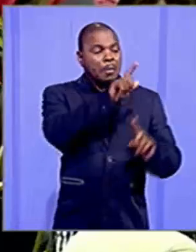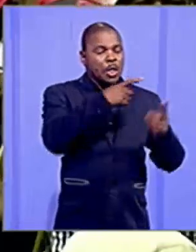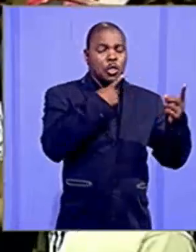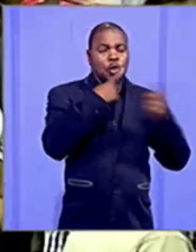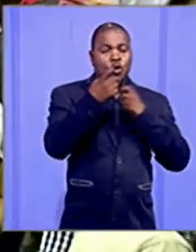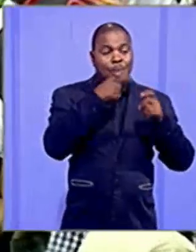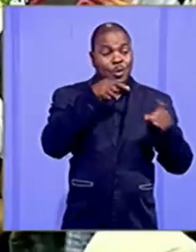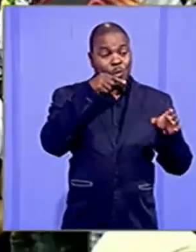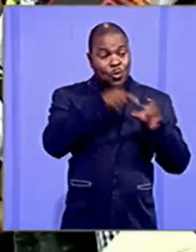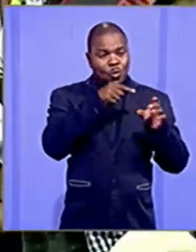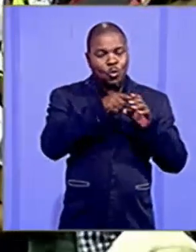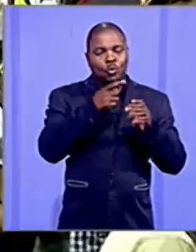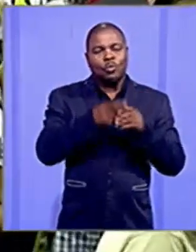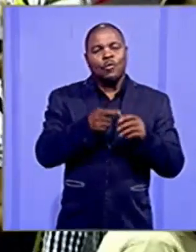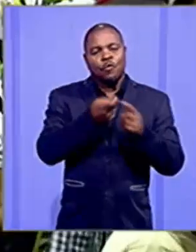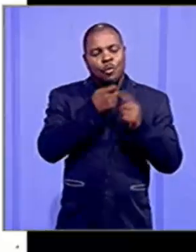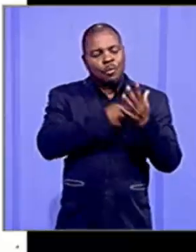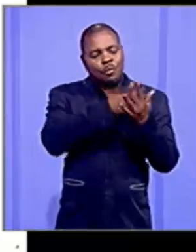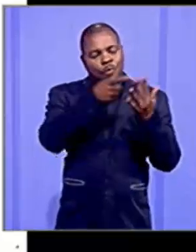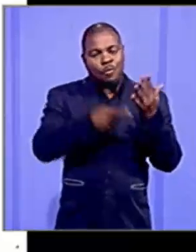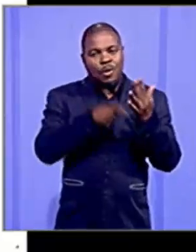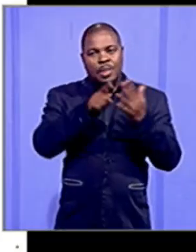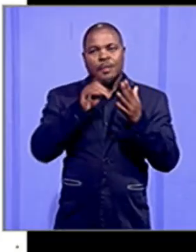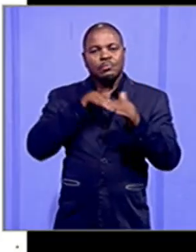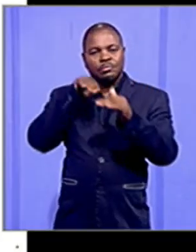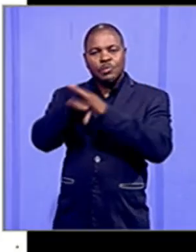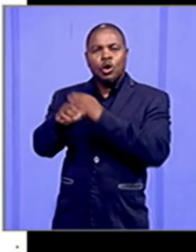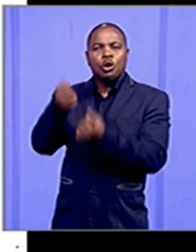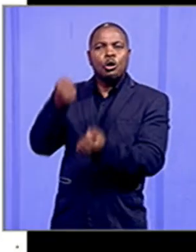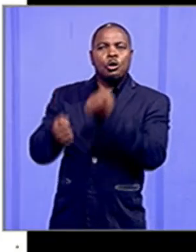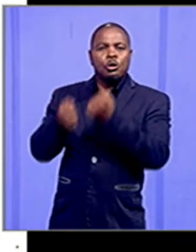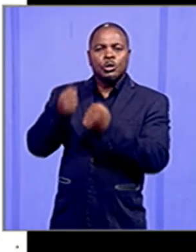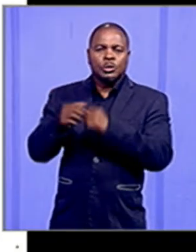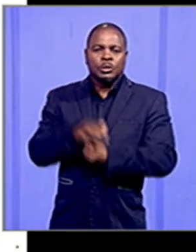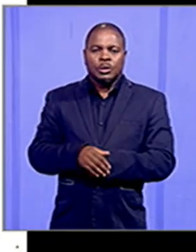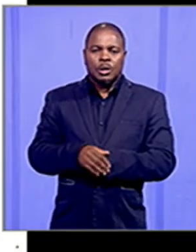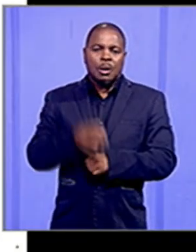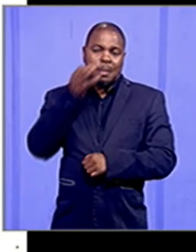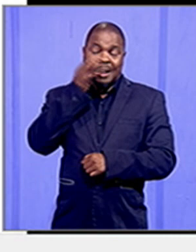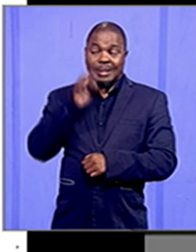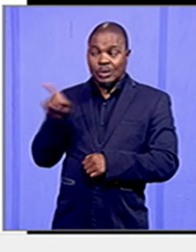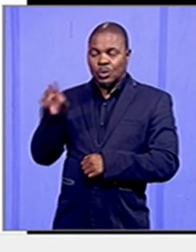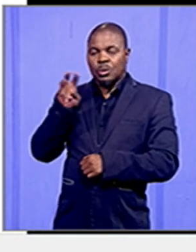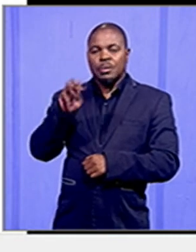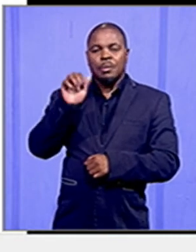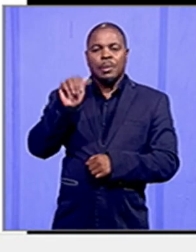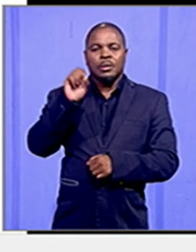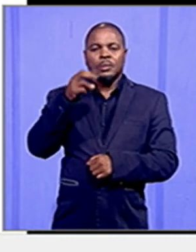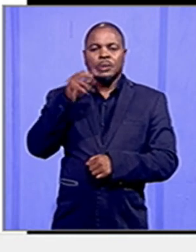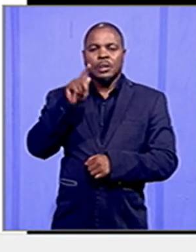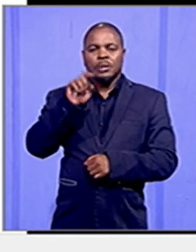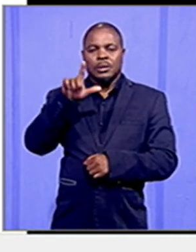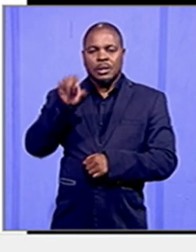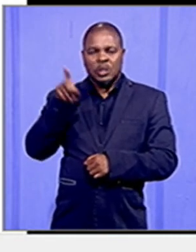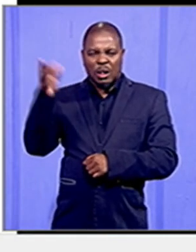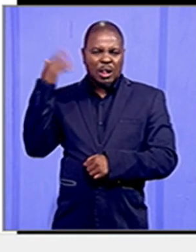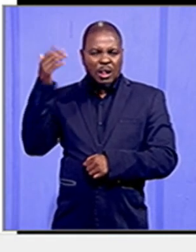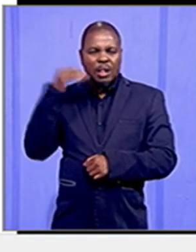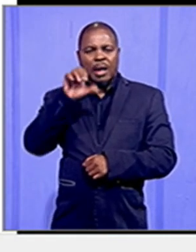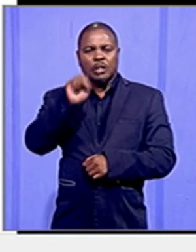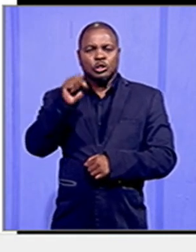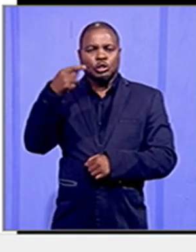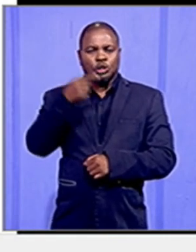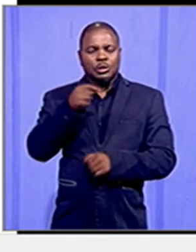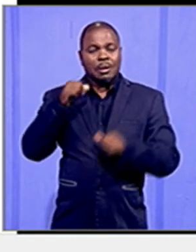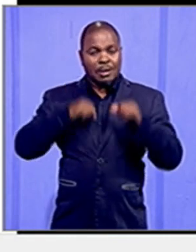e leng mongwe wa bakopi ba le batlhano ba ba ikgolagantseng le kgotlatshekelo, Mashatile yo neng e le mokwaledi kakaretso ka nako eo o